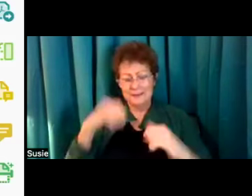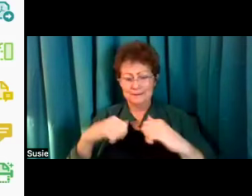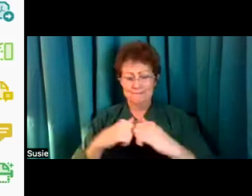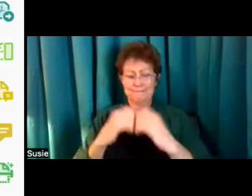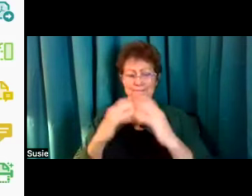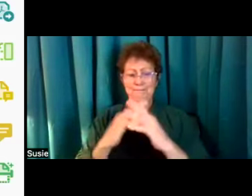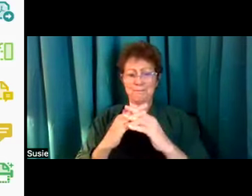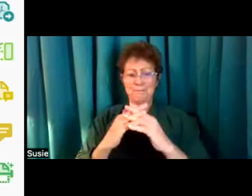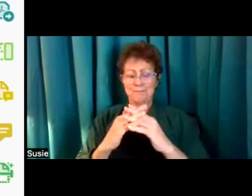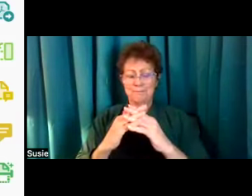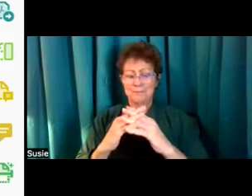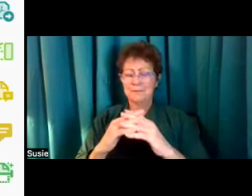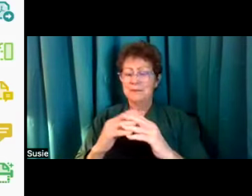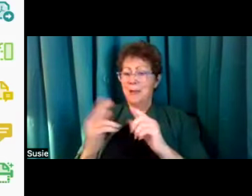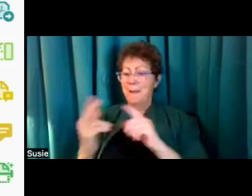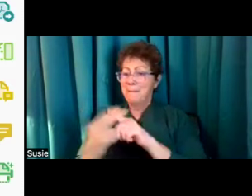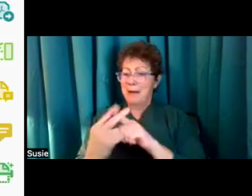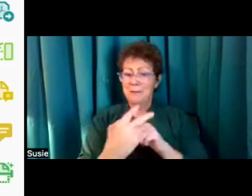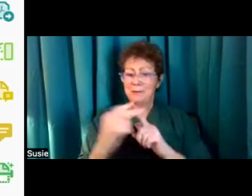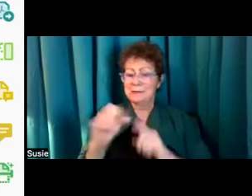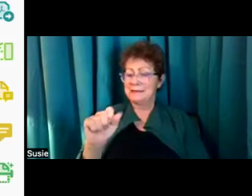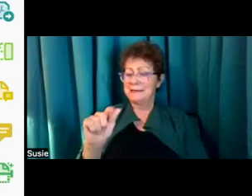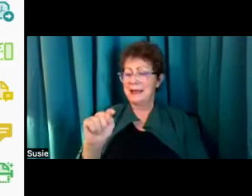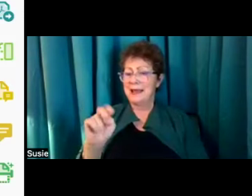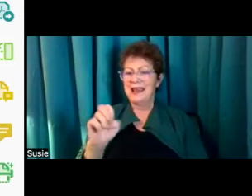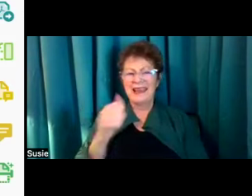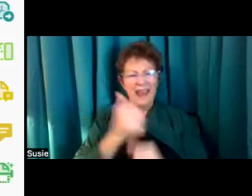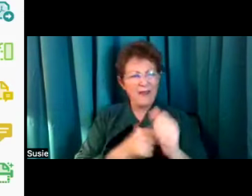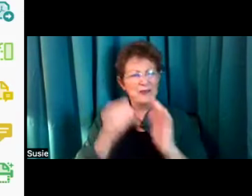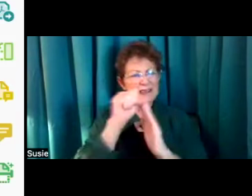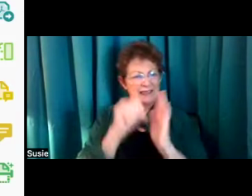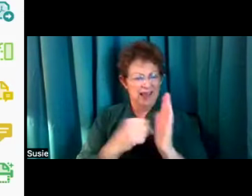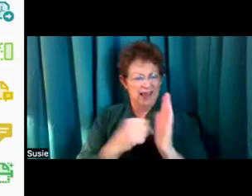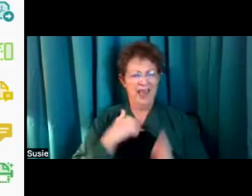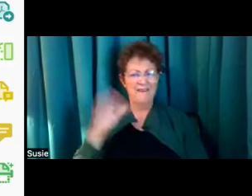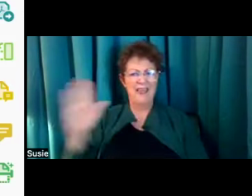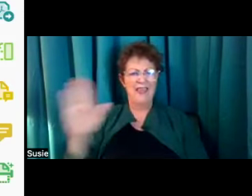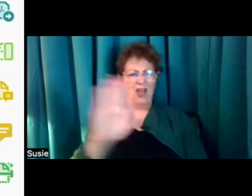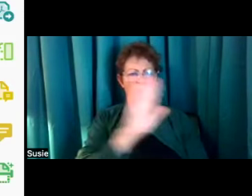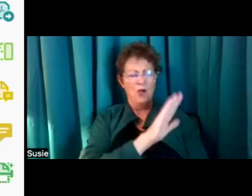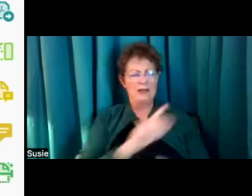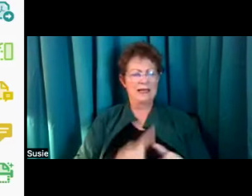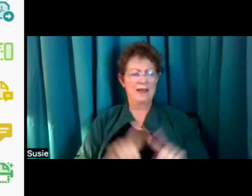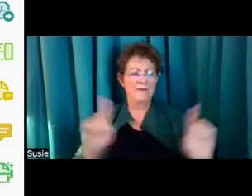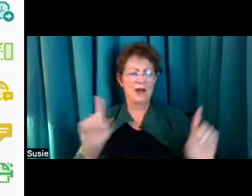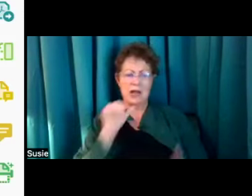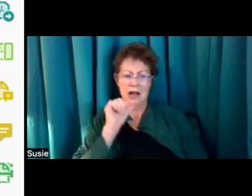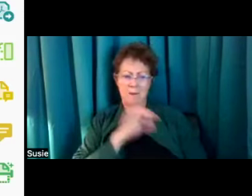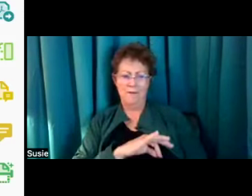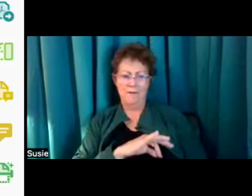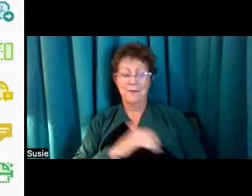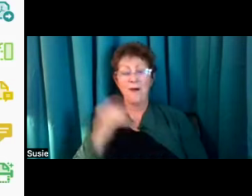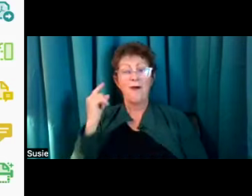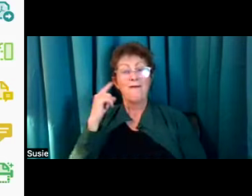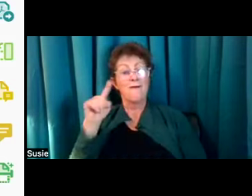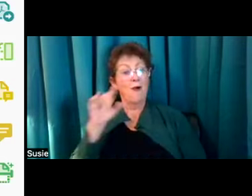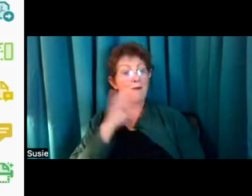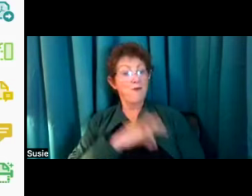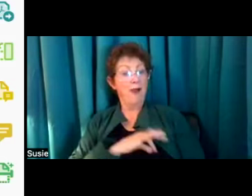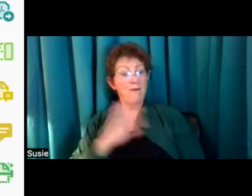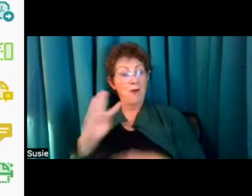applicable state. So every state has its own types of nonprofits. In the for-profit world, we